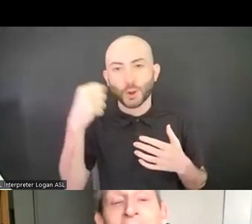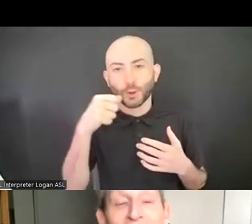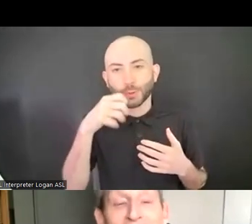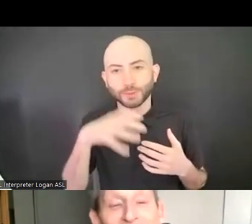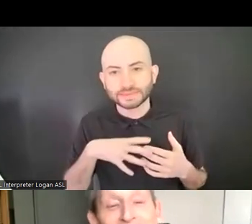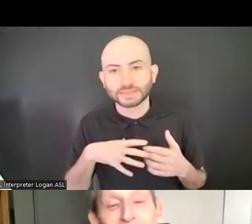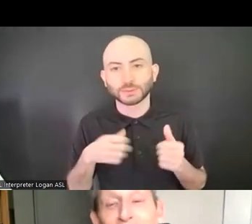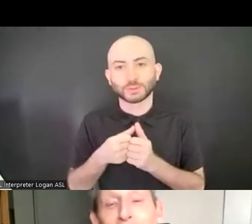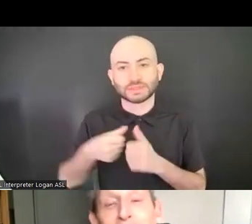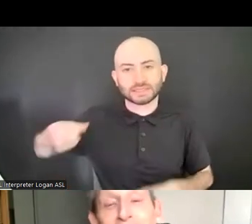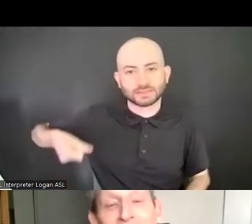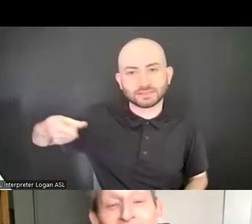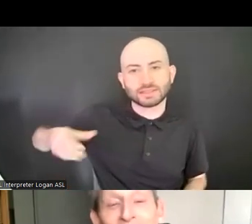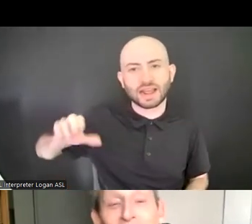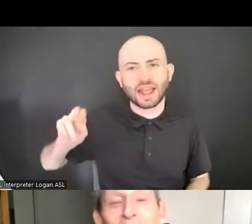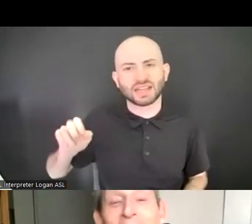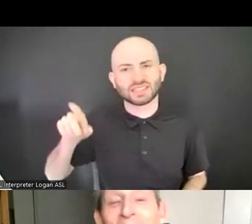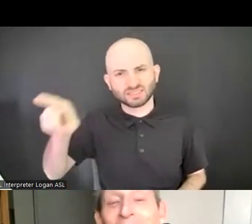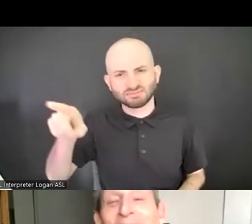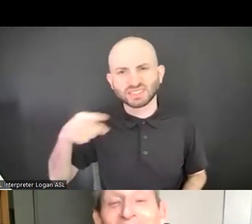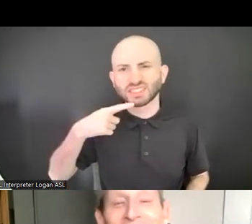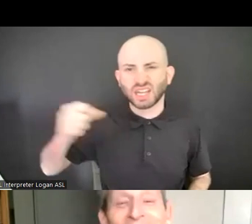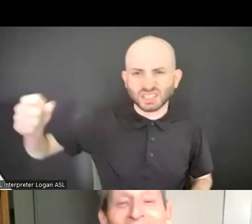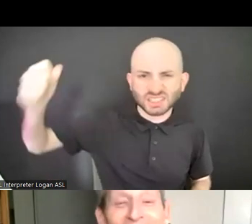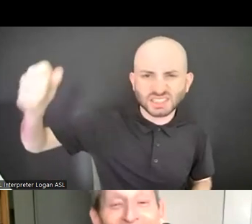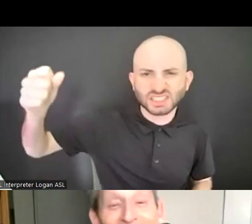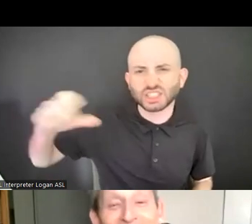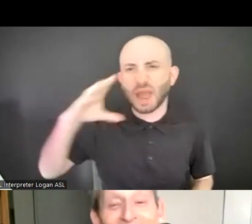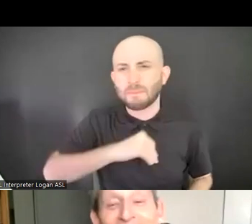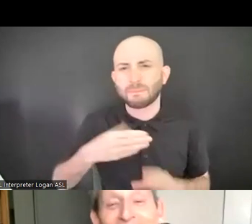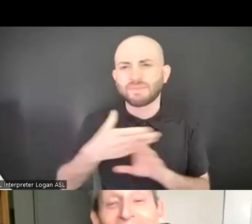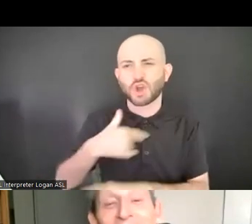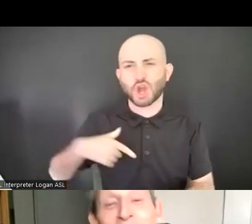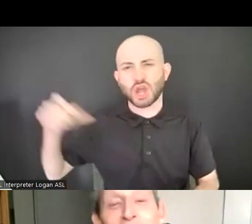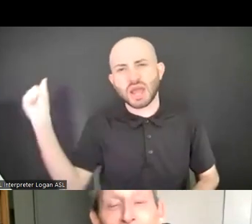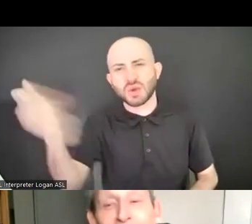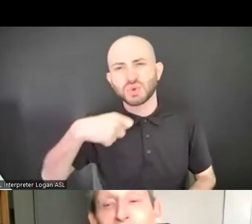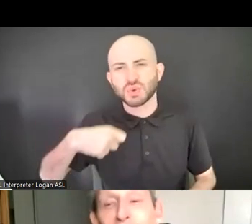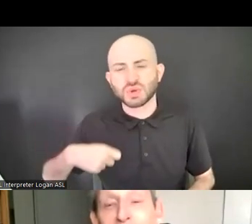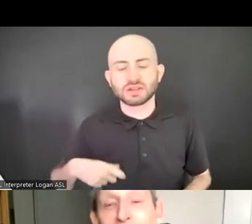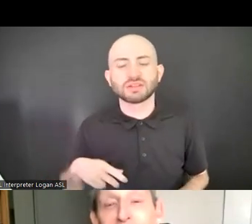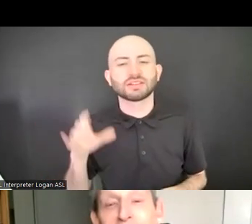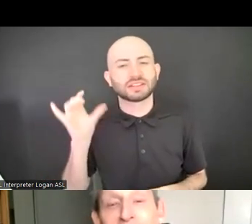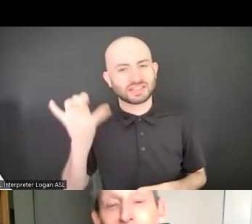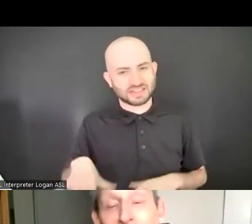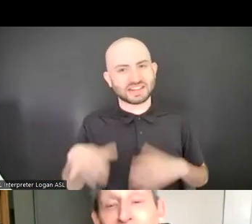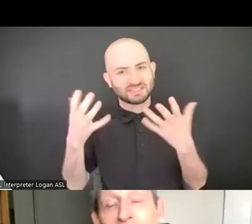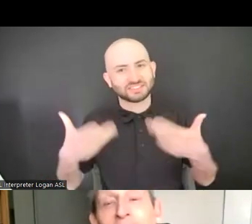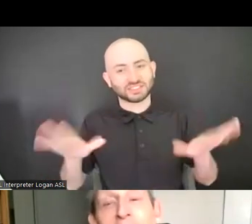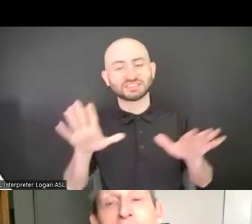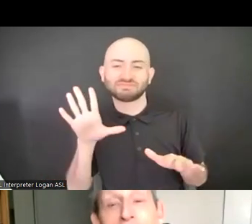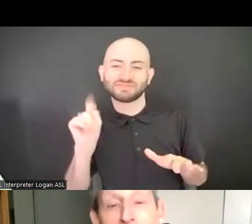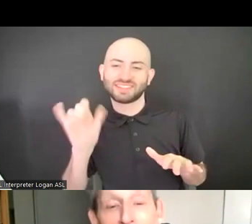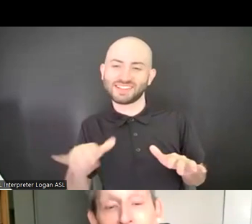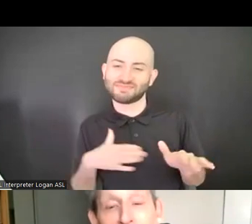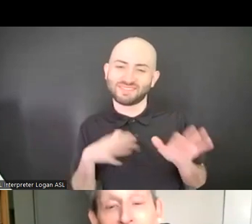and said shut up before i knock you down and that ended that but that was my clearest example of it